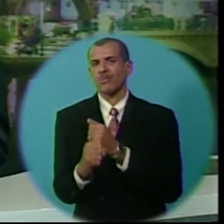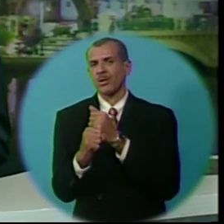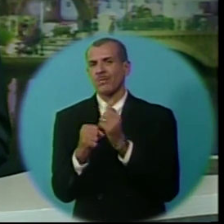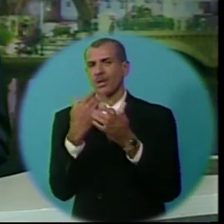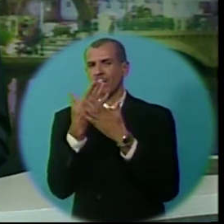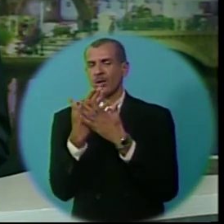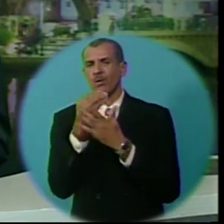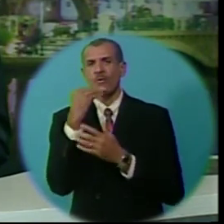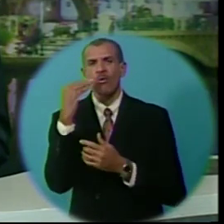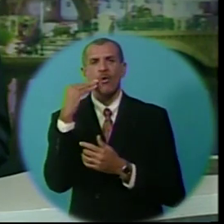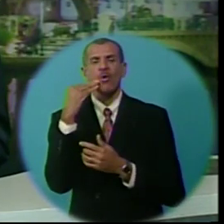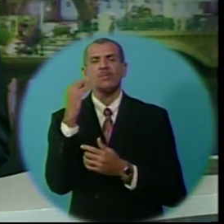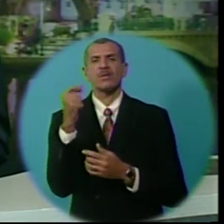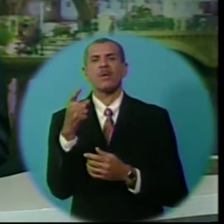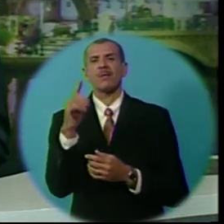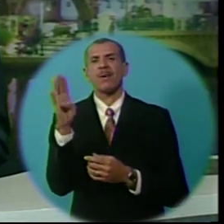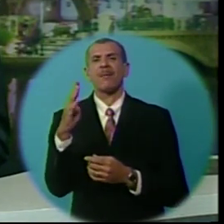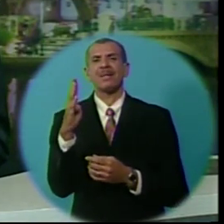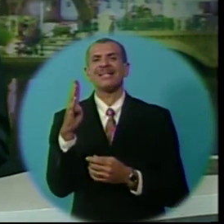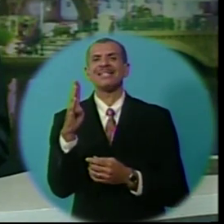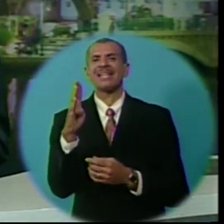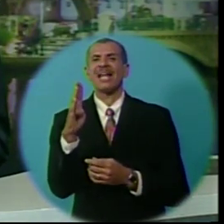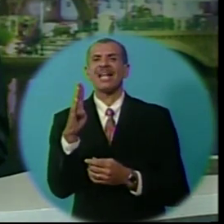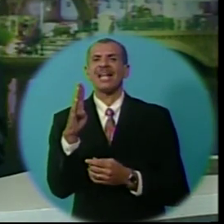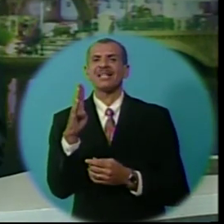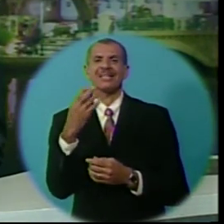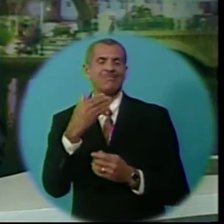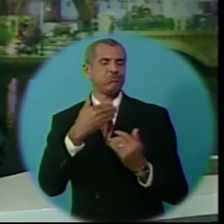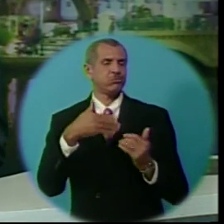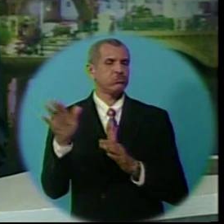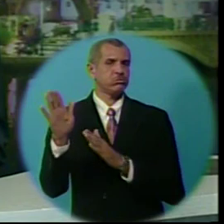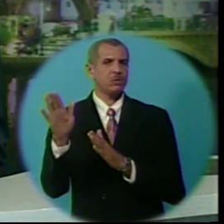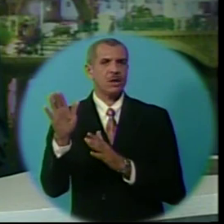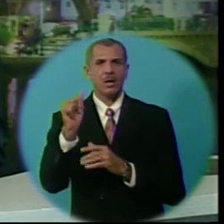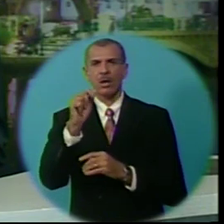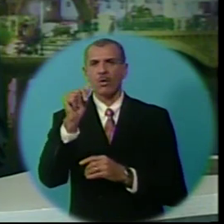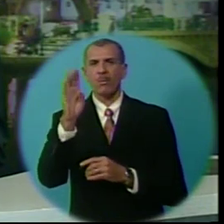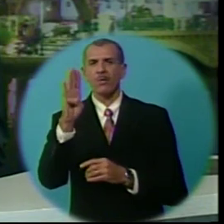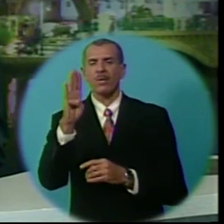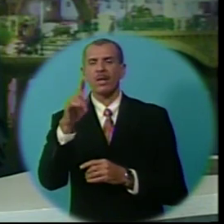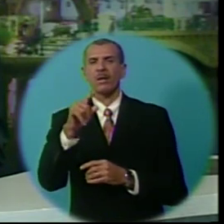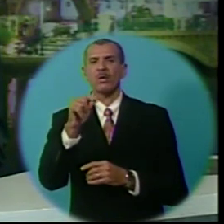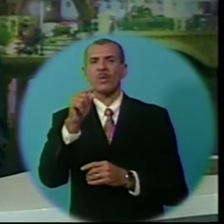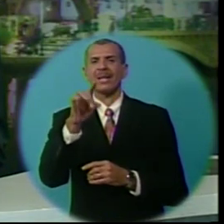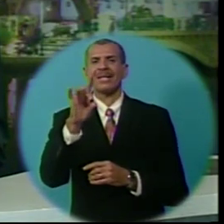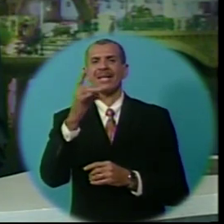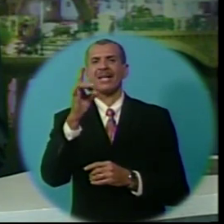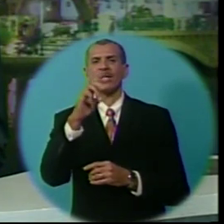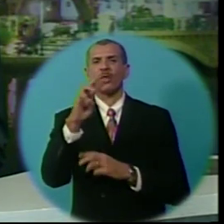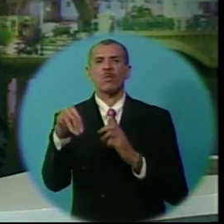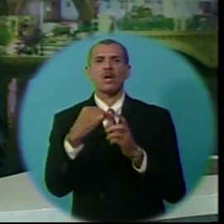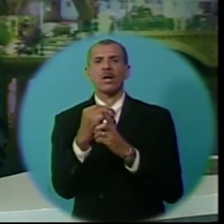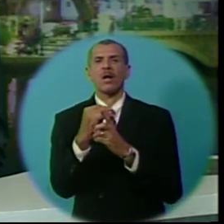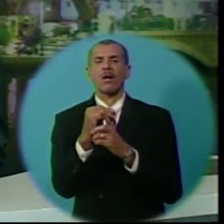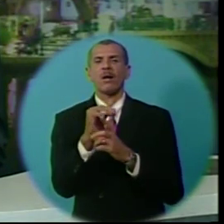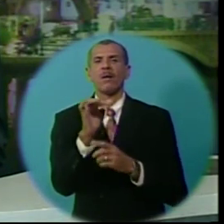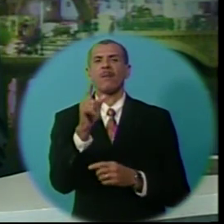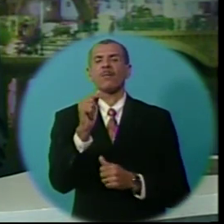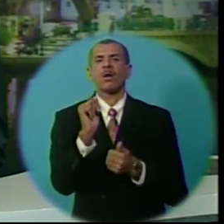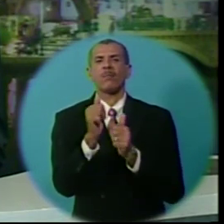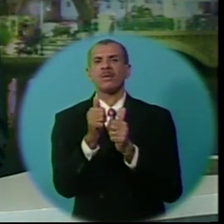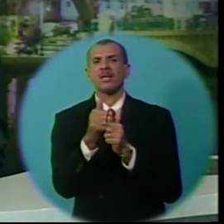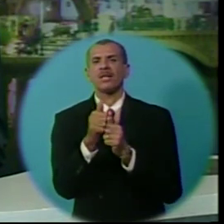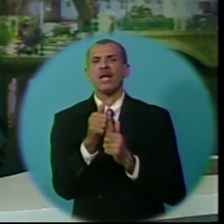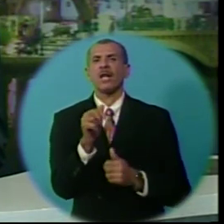support, Barbados dismissed Aruba in their FIFA second round 2018 World Cup qualifying match. Last night at the Usain Bolt